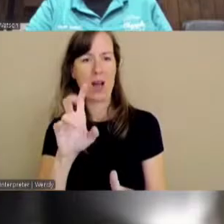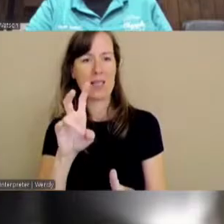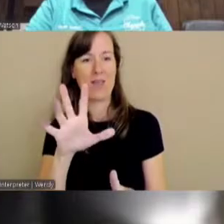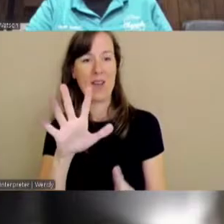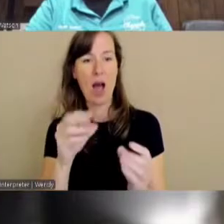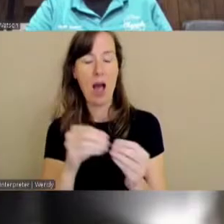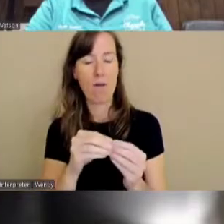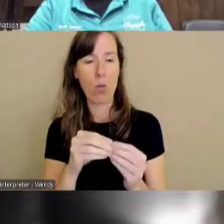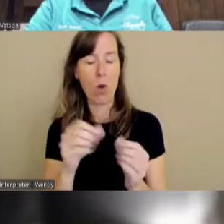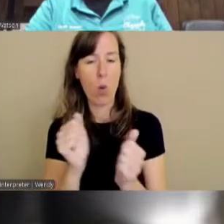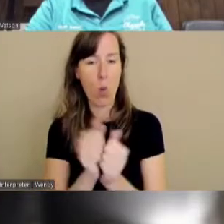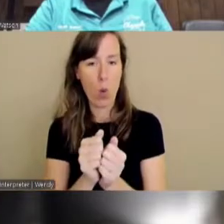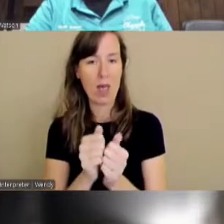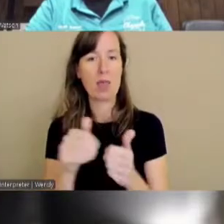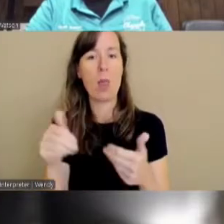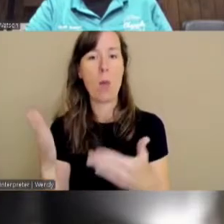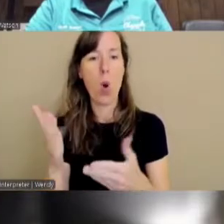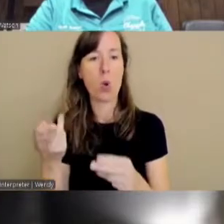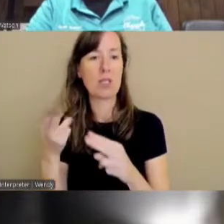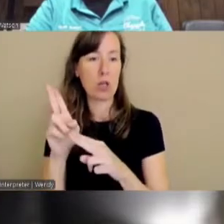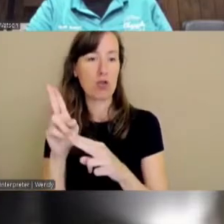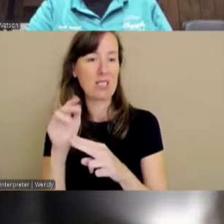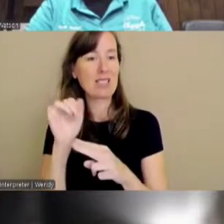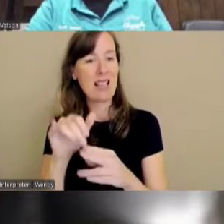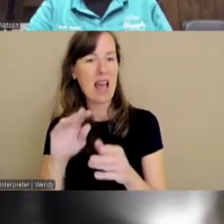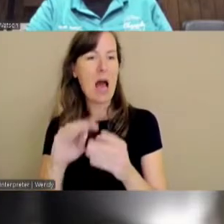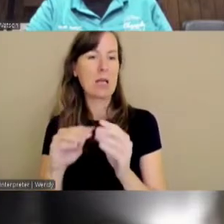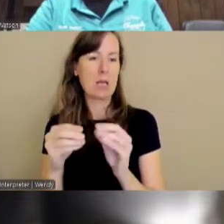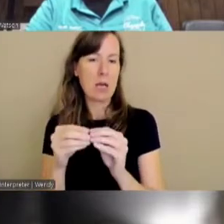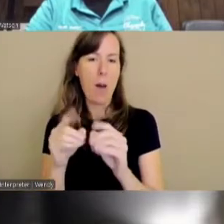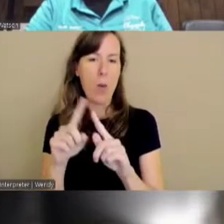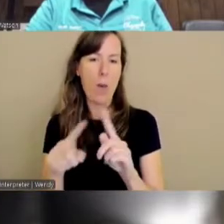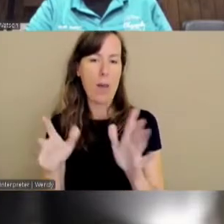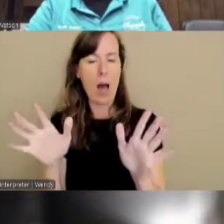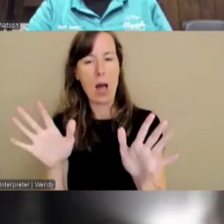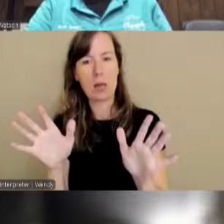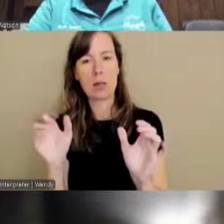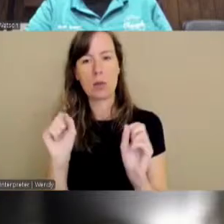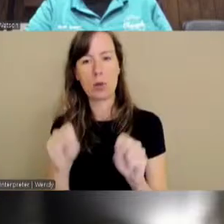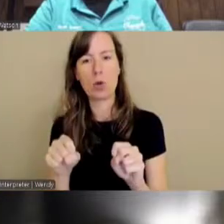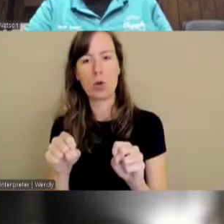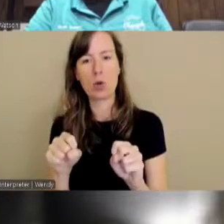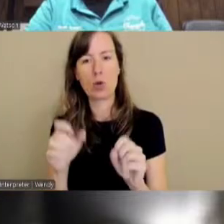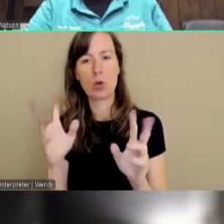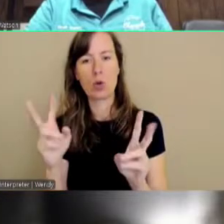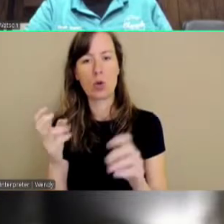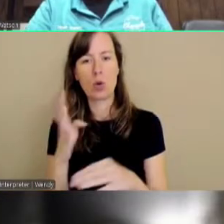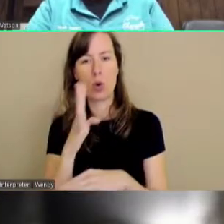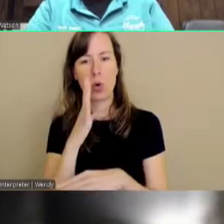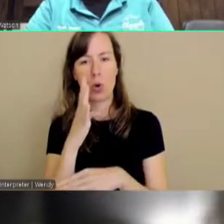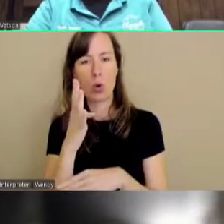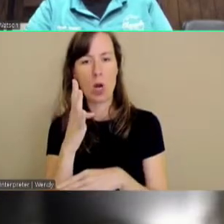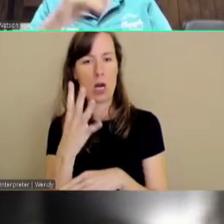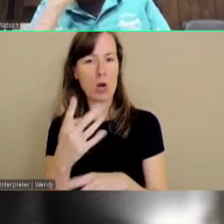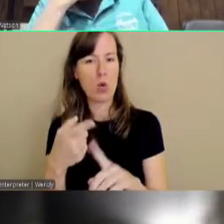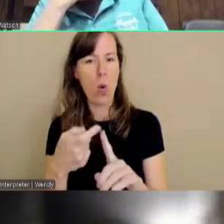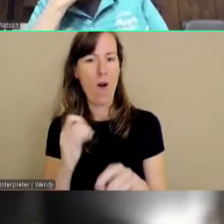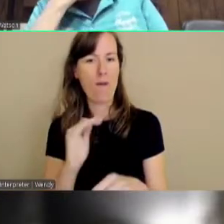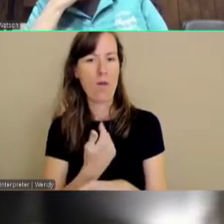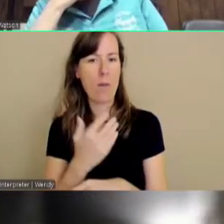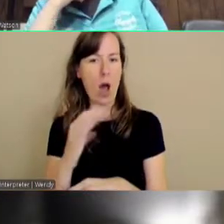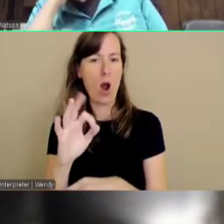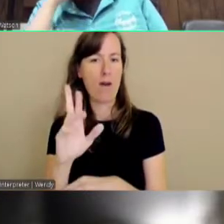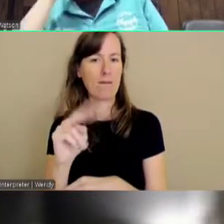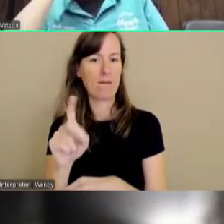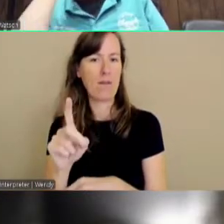increases is a number, but that you could absorb maybe from our fund, but 769